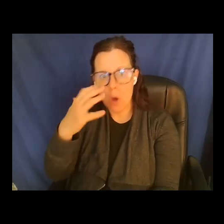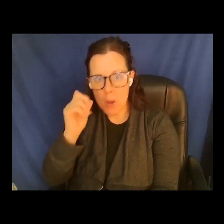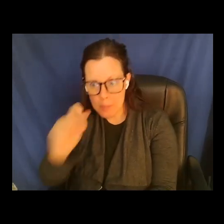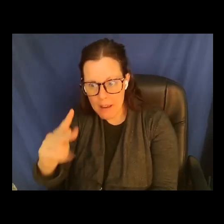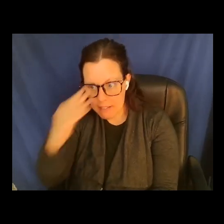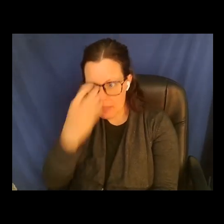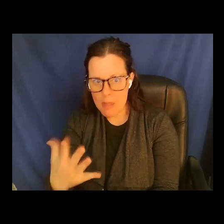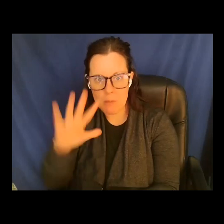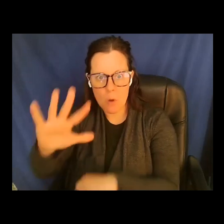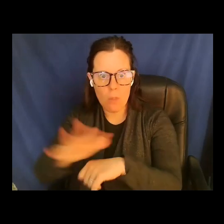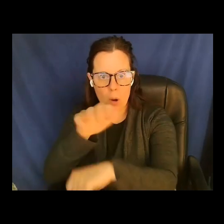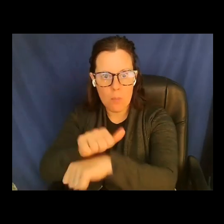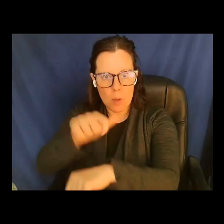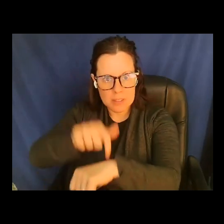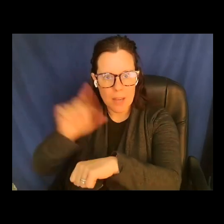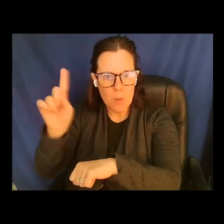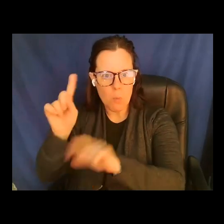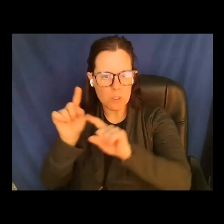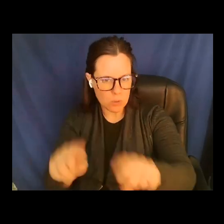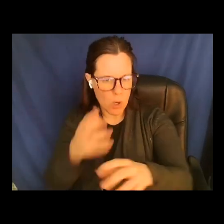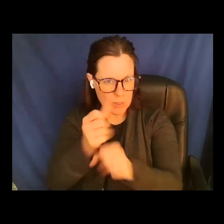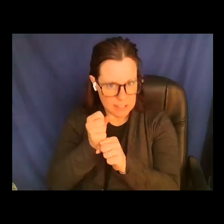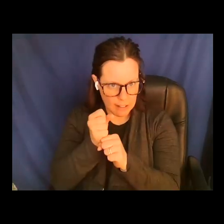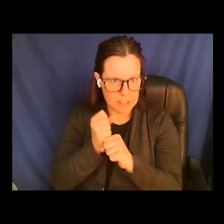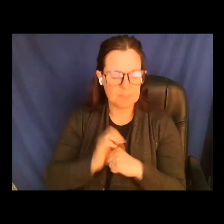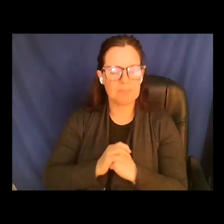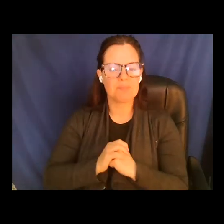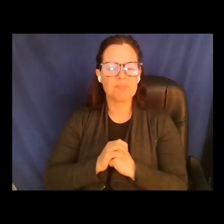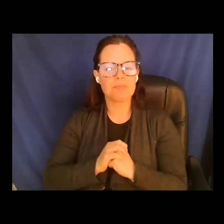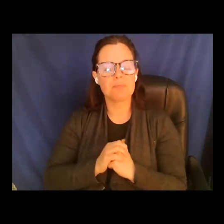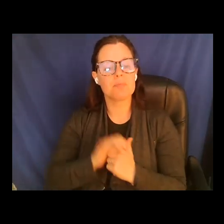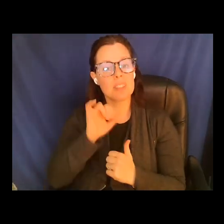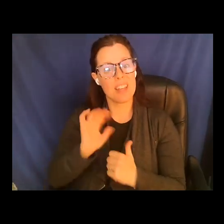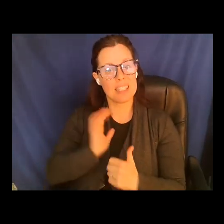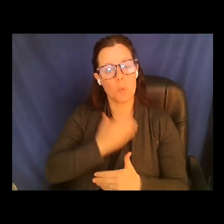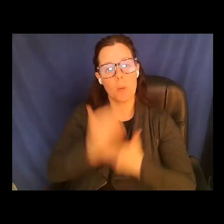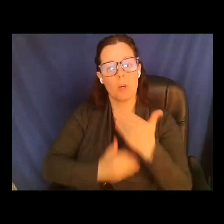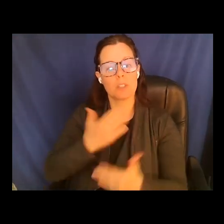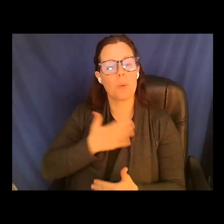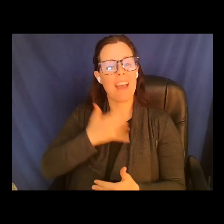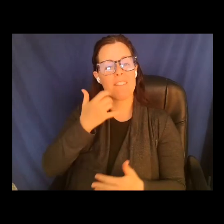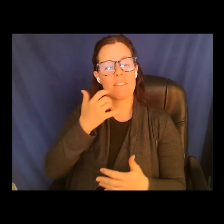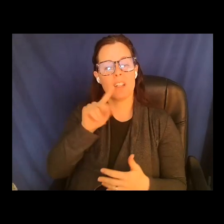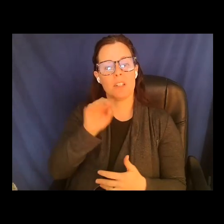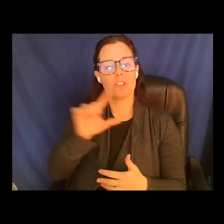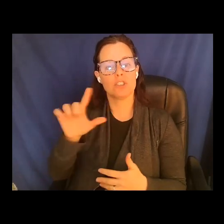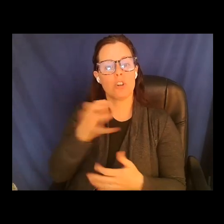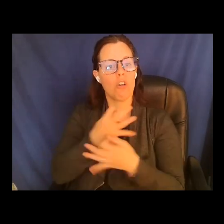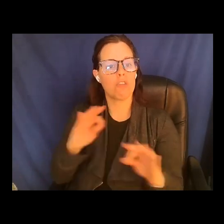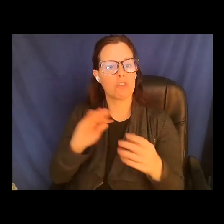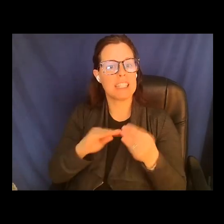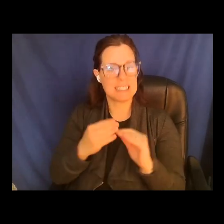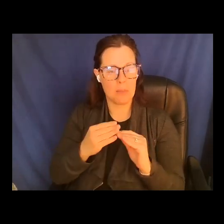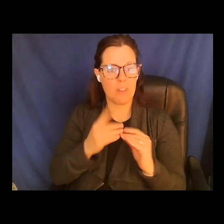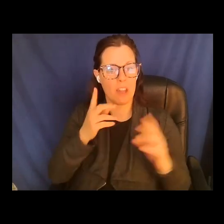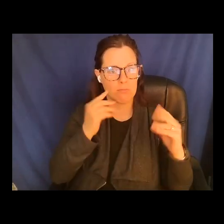and where to go to get it. So that's our process. We have a toll-free number that's being expedited on our behalf to make